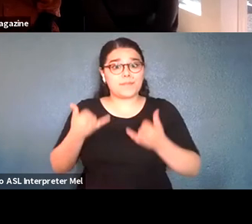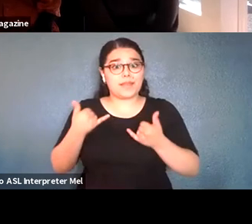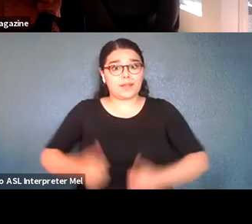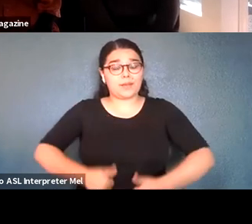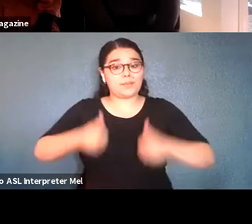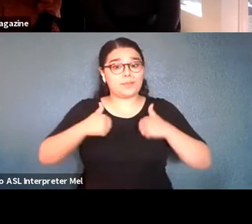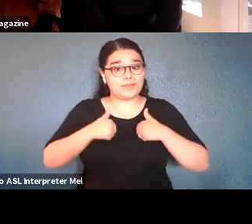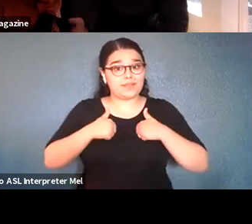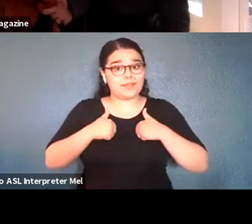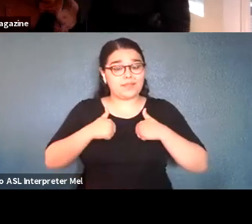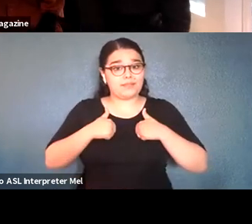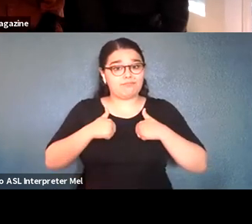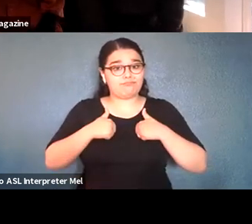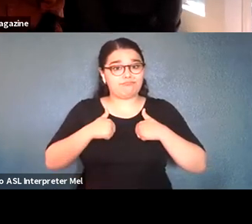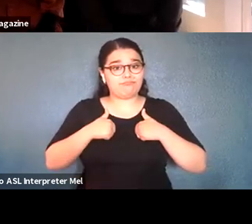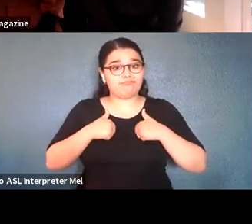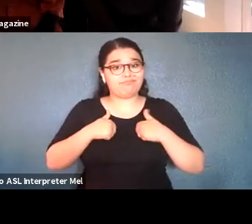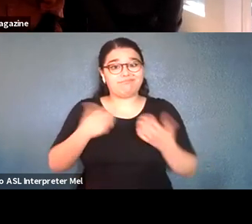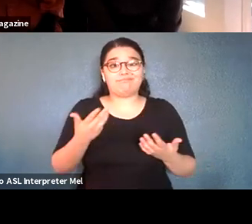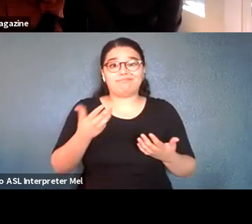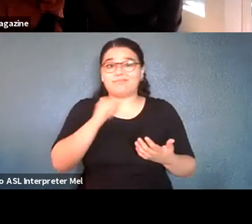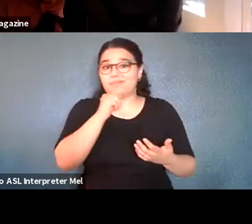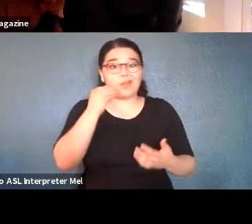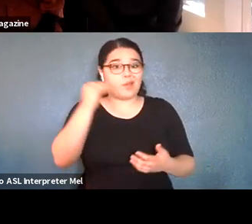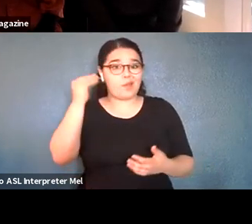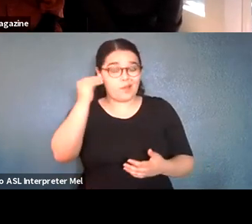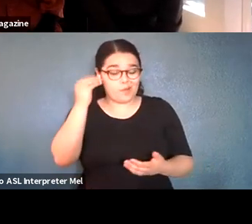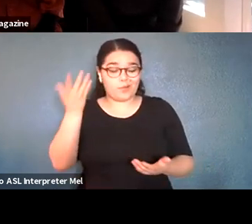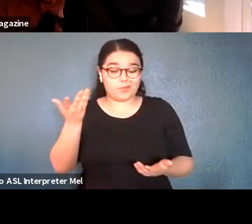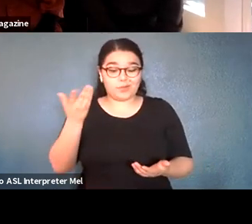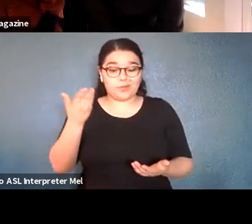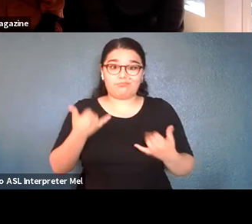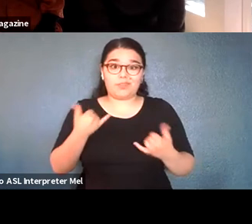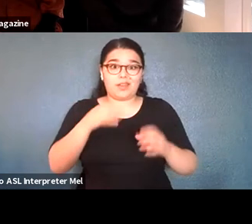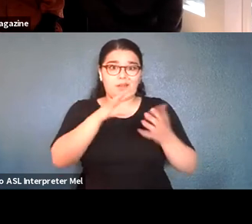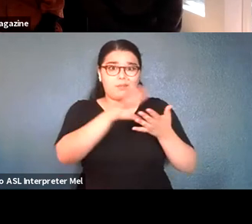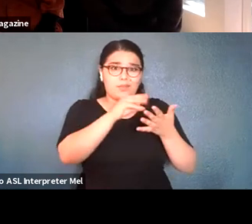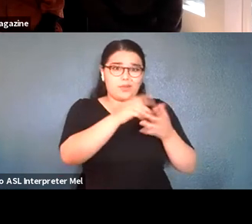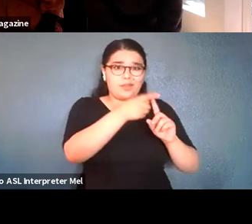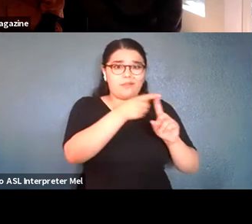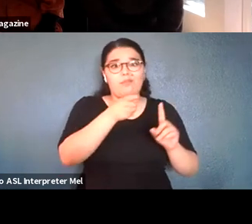aprendiendo de toda la medicina de ellos. Y aquí estoy para